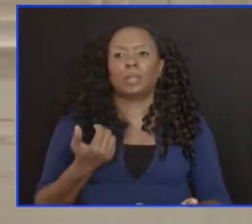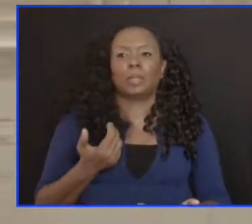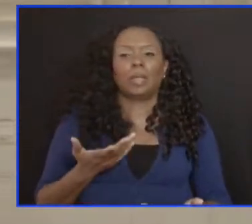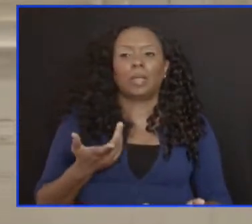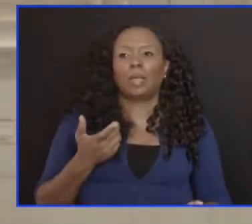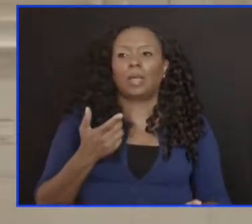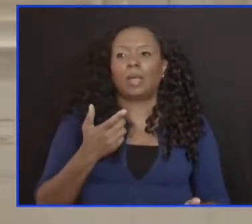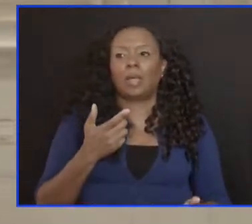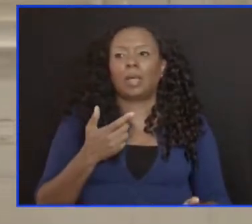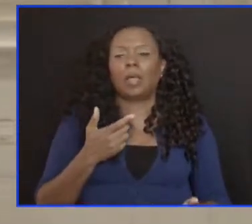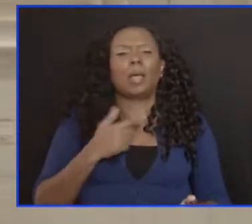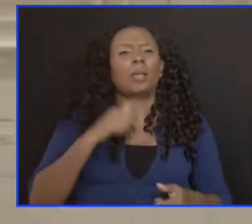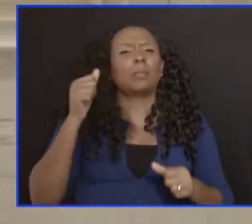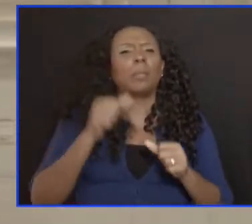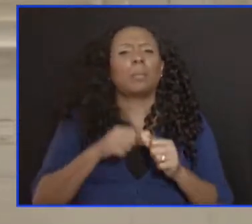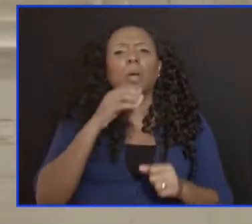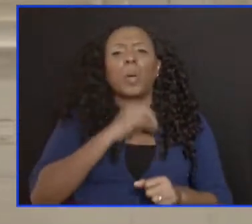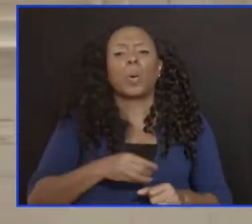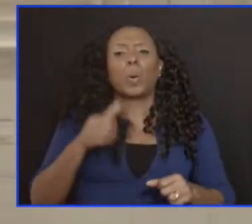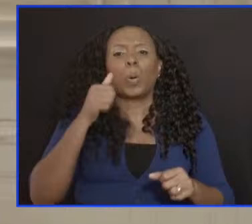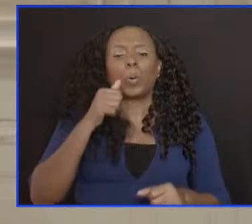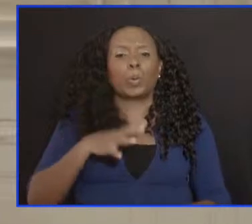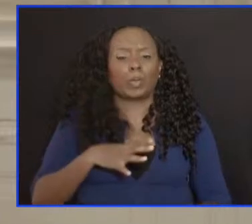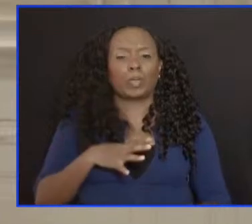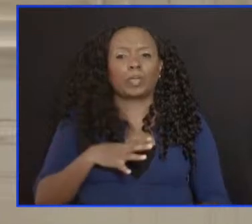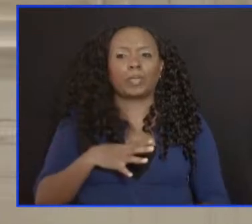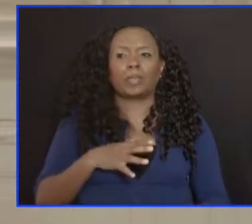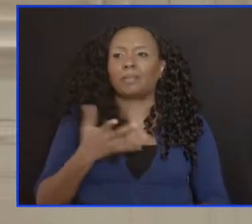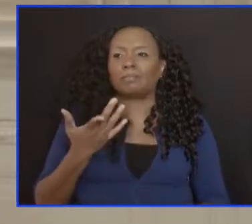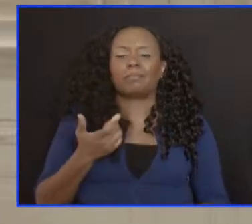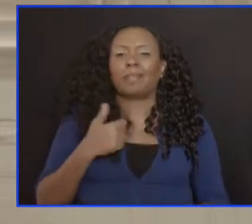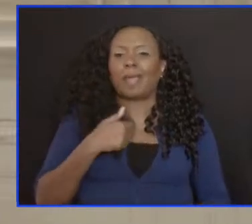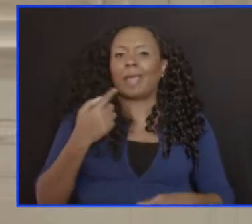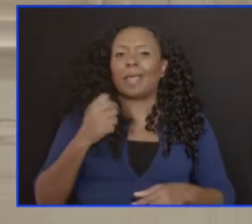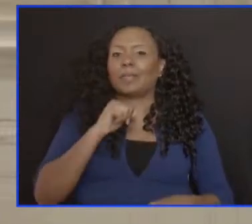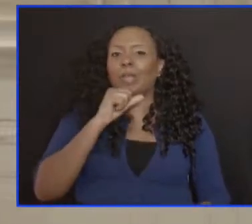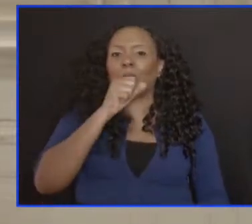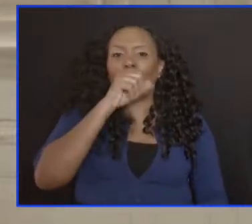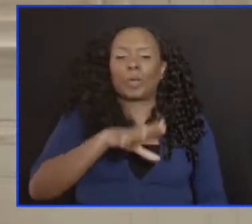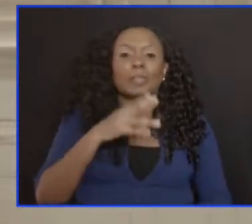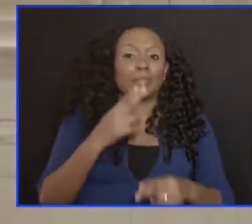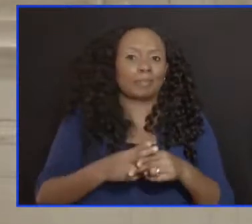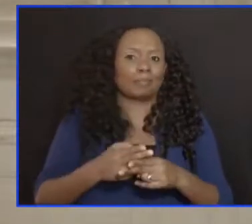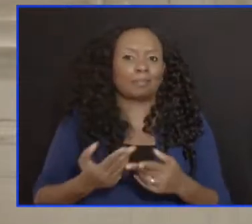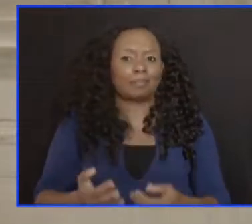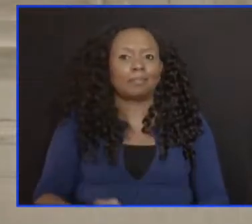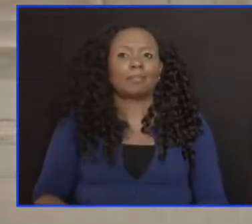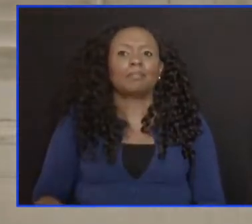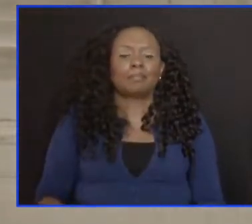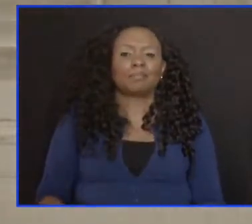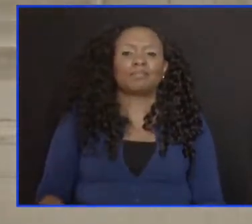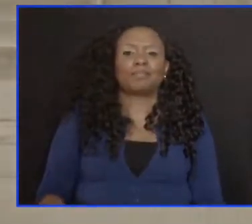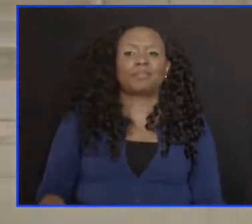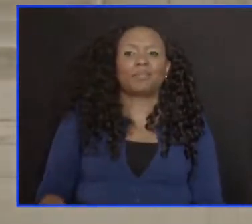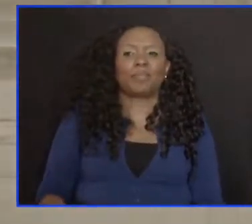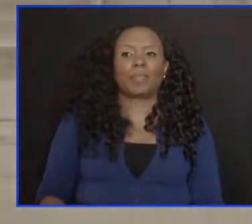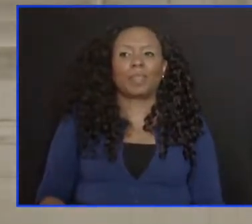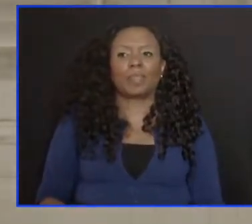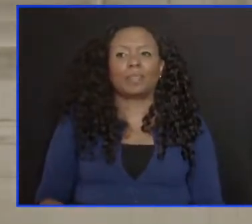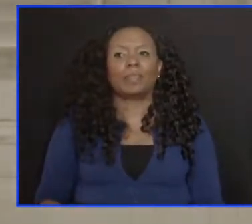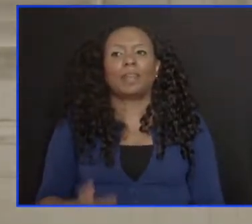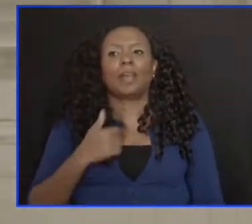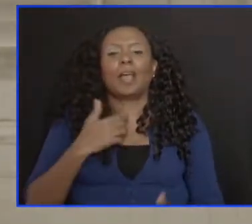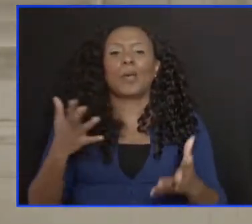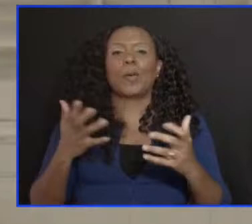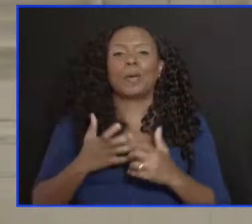old lady, I can't call her name on this call. I really grew to love her. When I leave her, I'm going to discharge. I told her, you got to hold her until I go